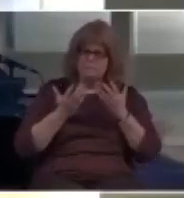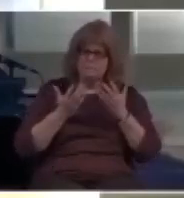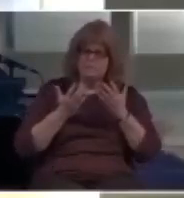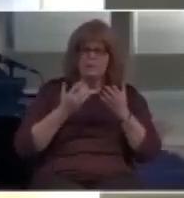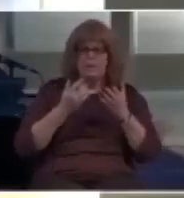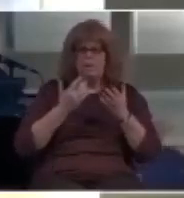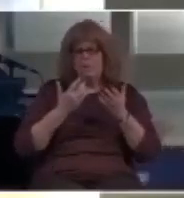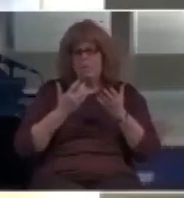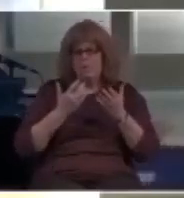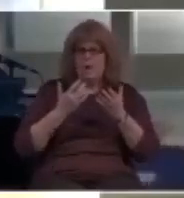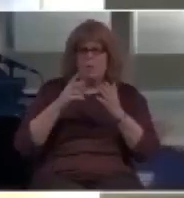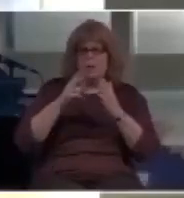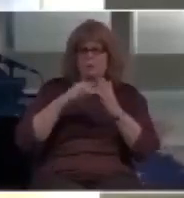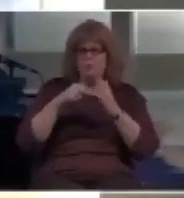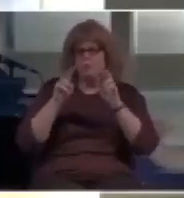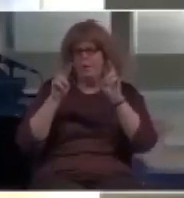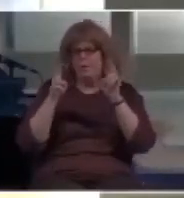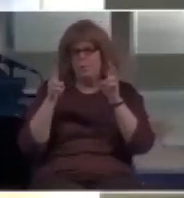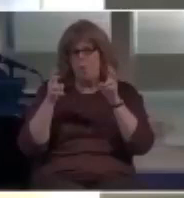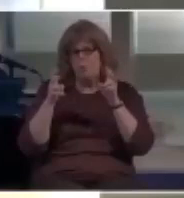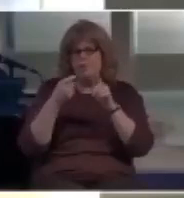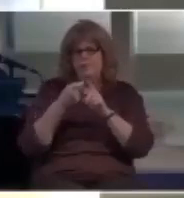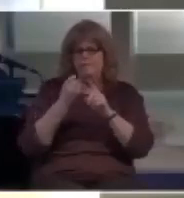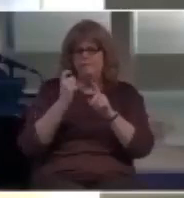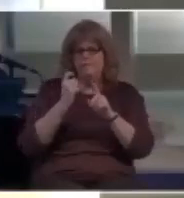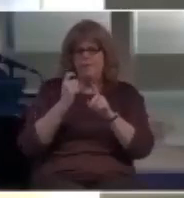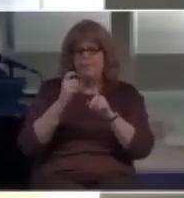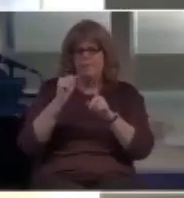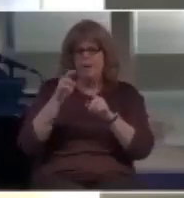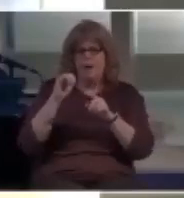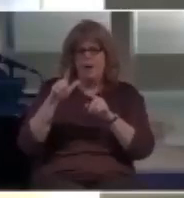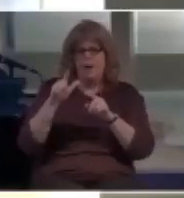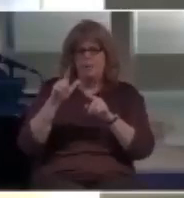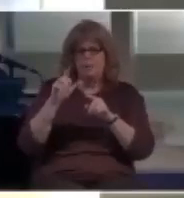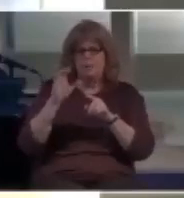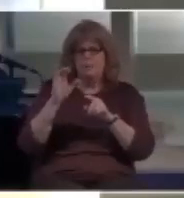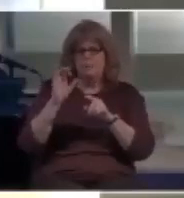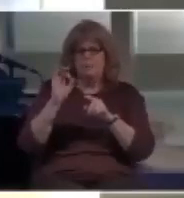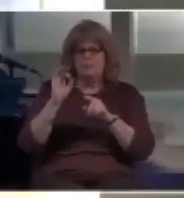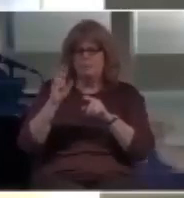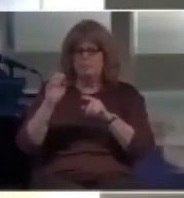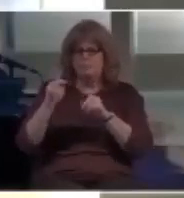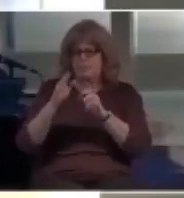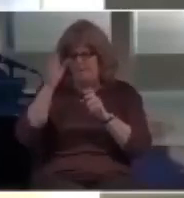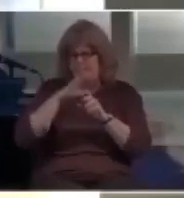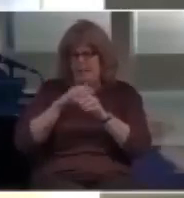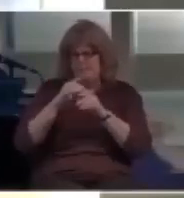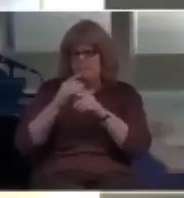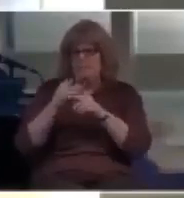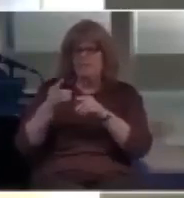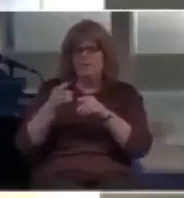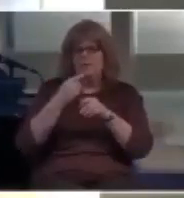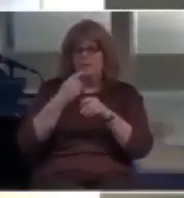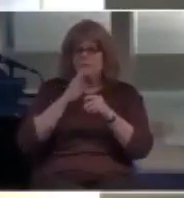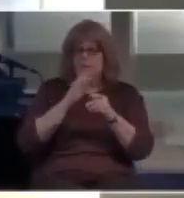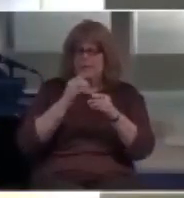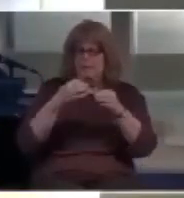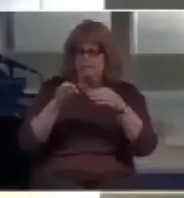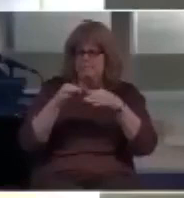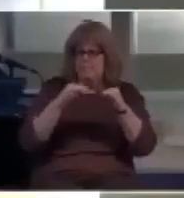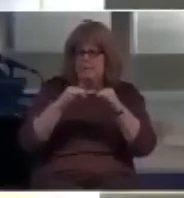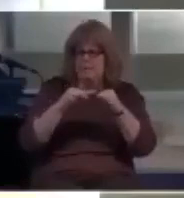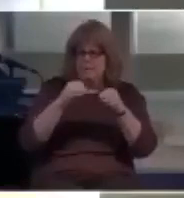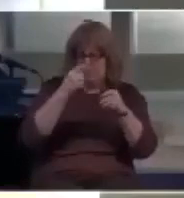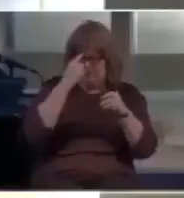just read this quote from Arnold Fruchtenbaum, who addresses this issue of whether the beast is an